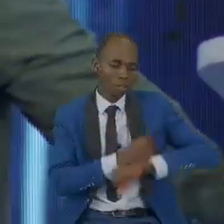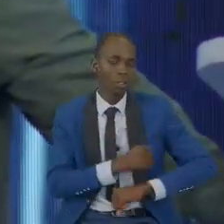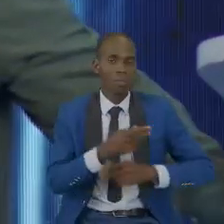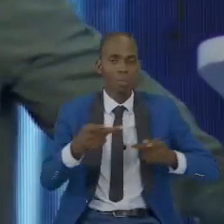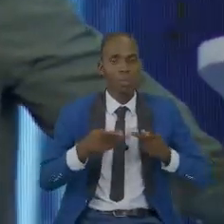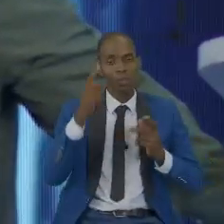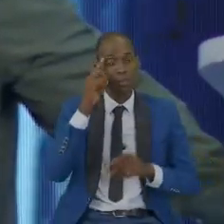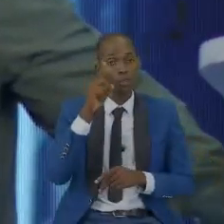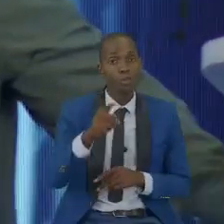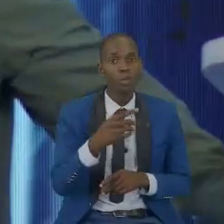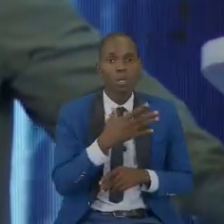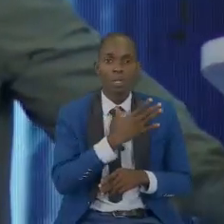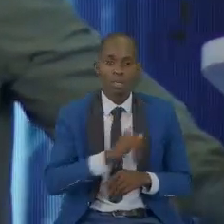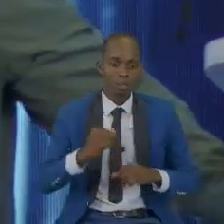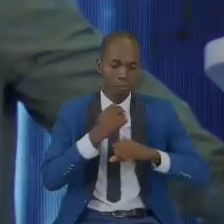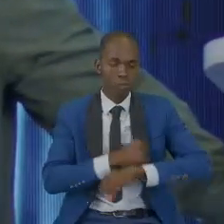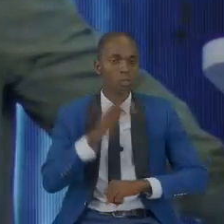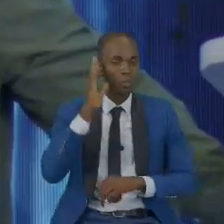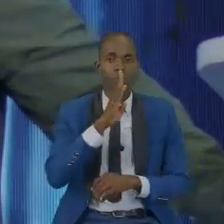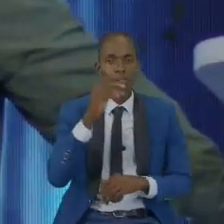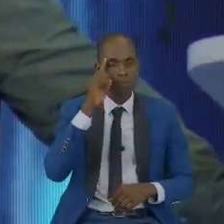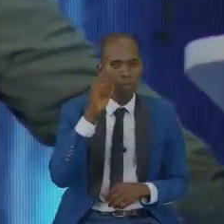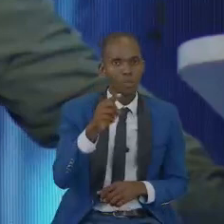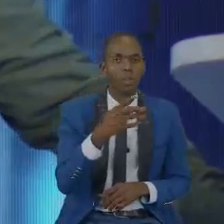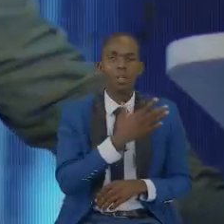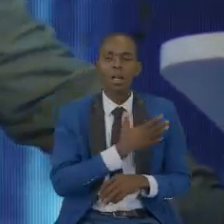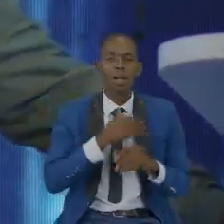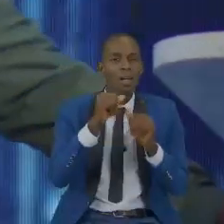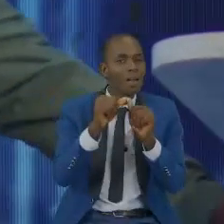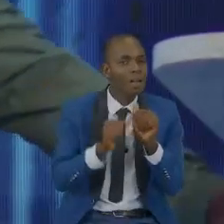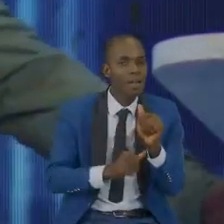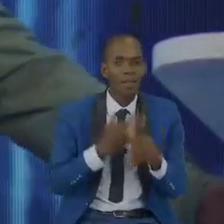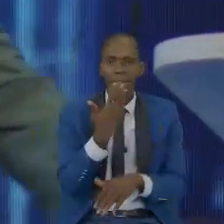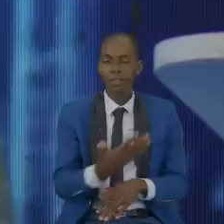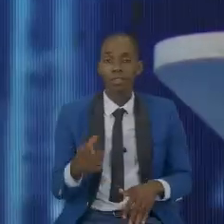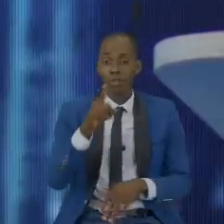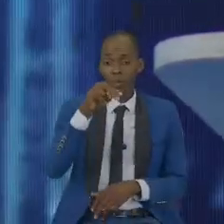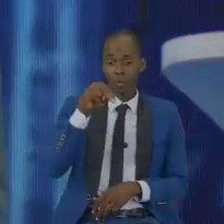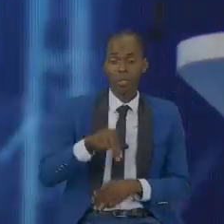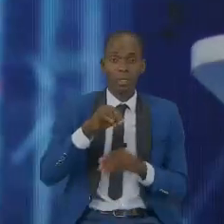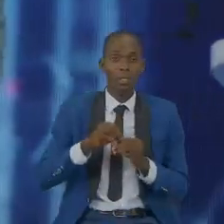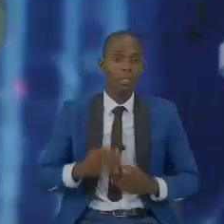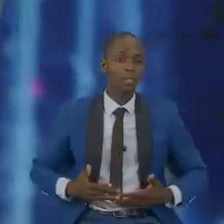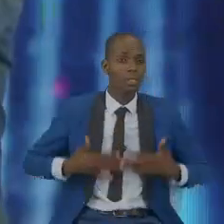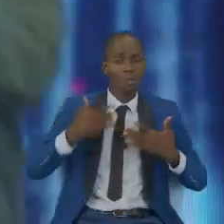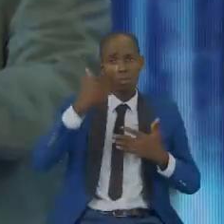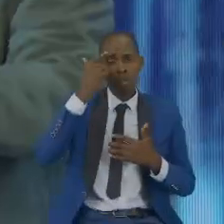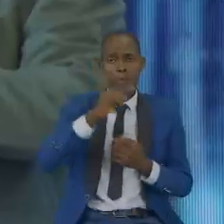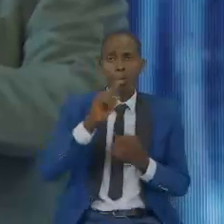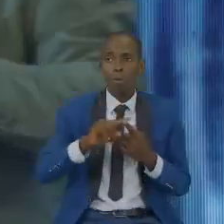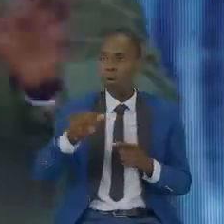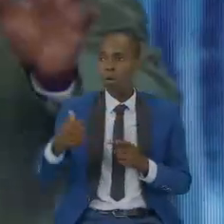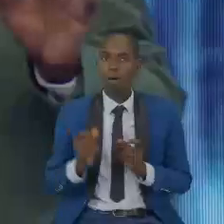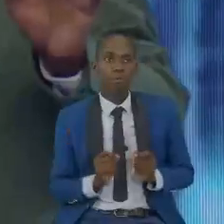and protection will be for you, and everything you need in life. Because when others have run